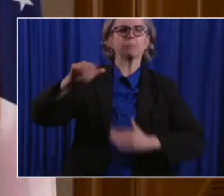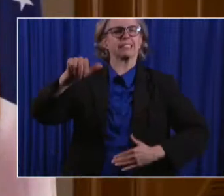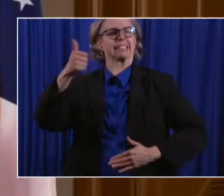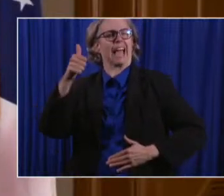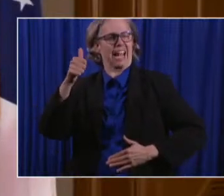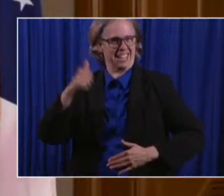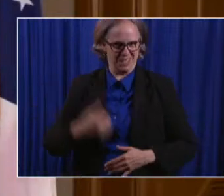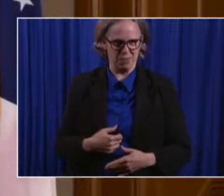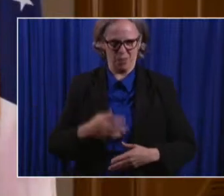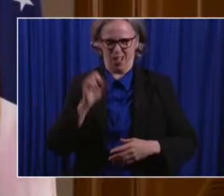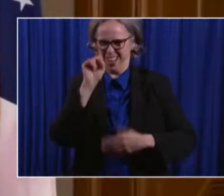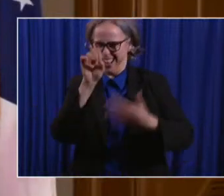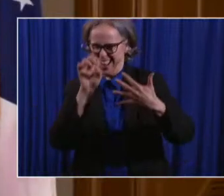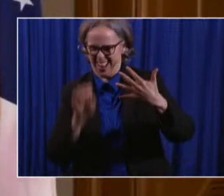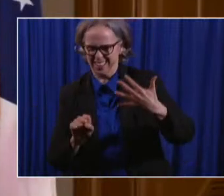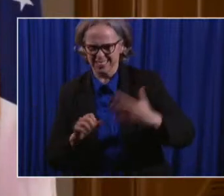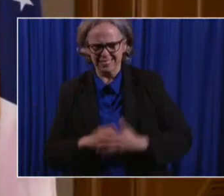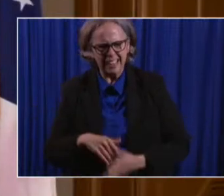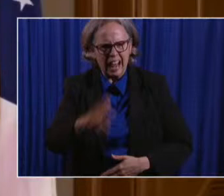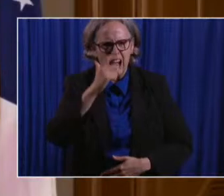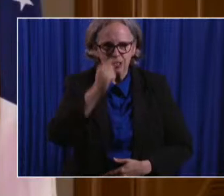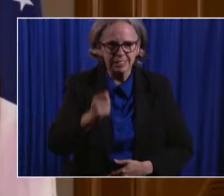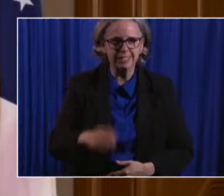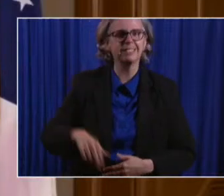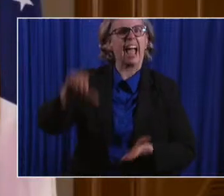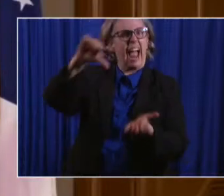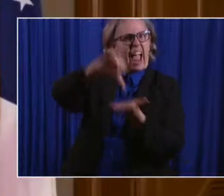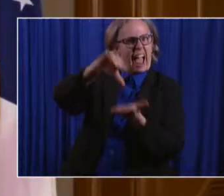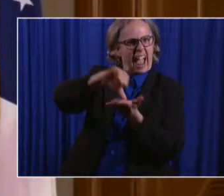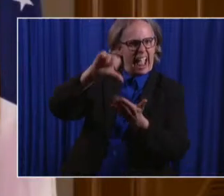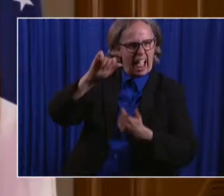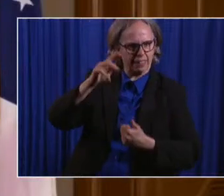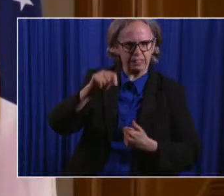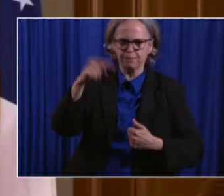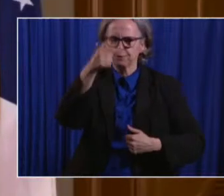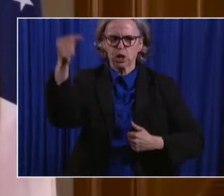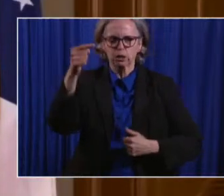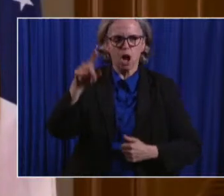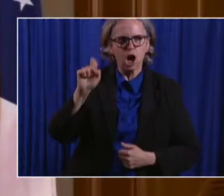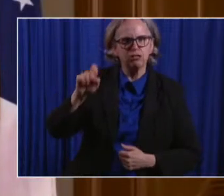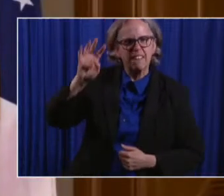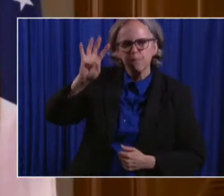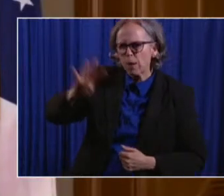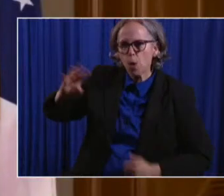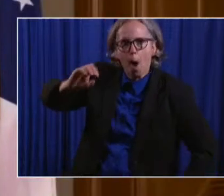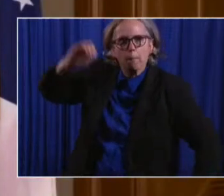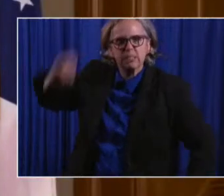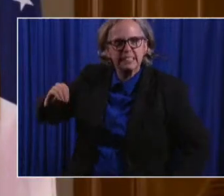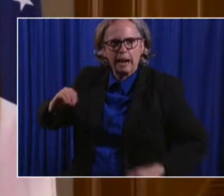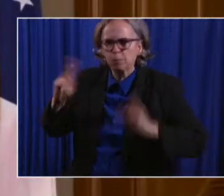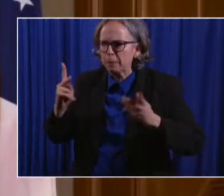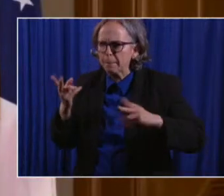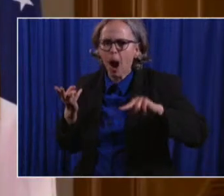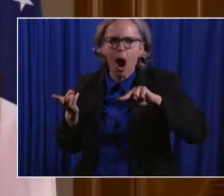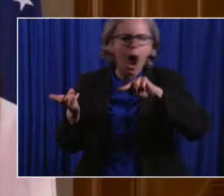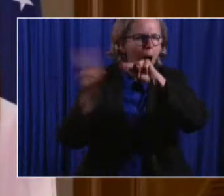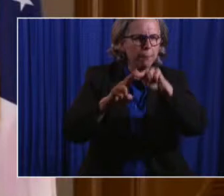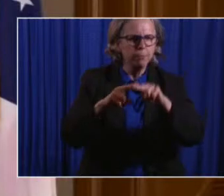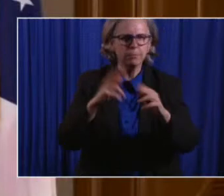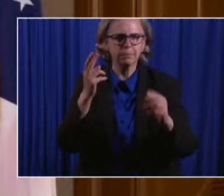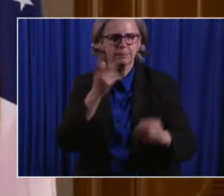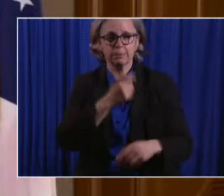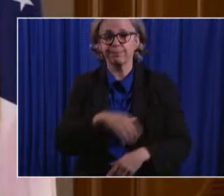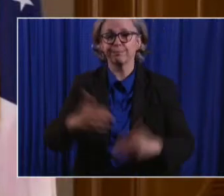increase. Again, interesting. Athens County leads at 144% increase. Harrison County is